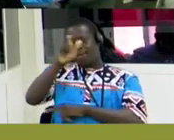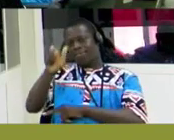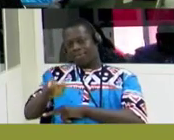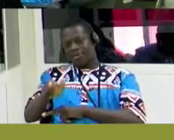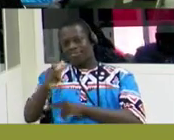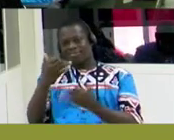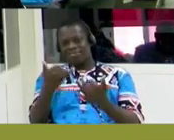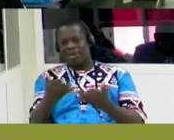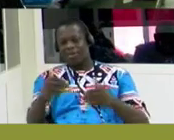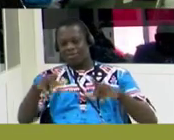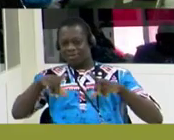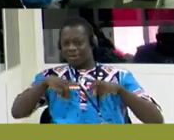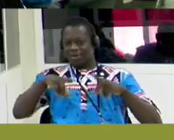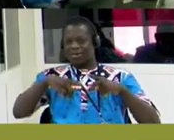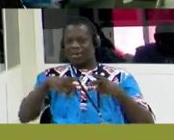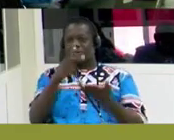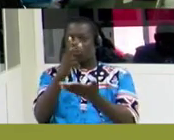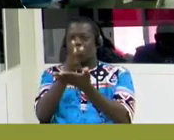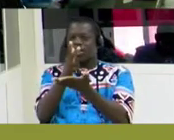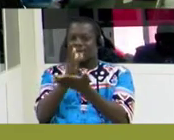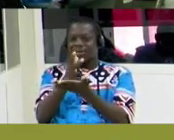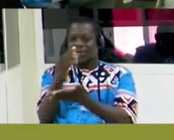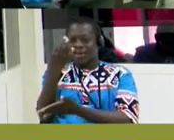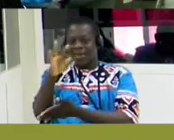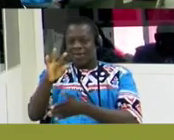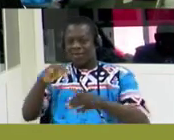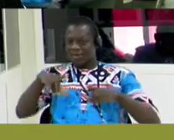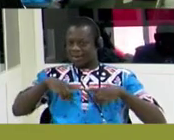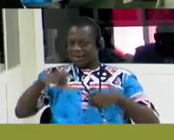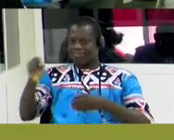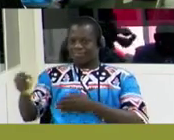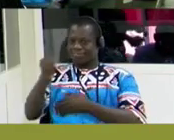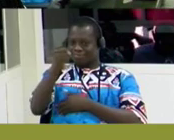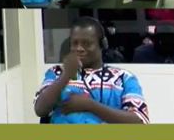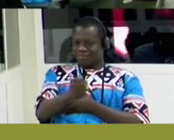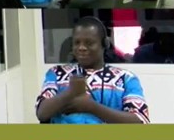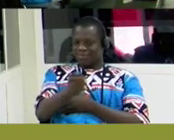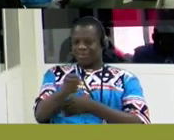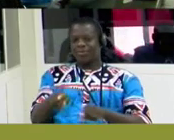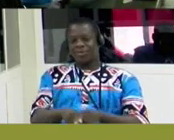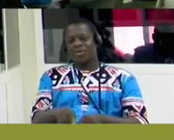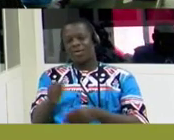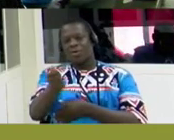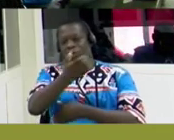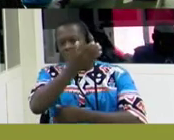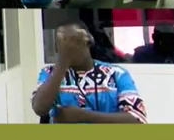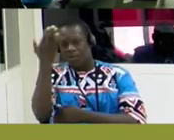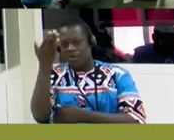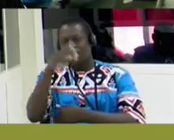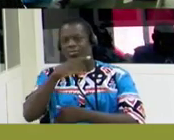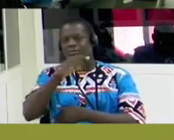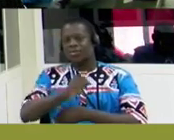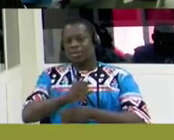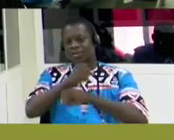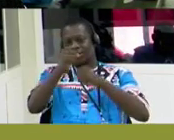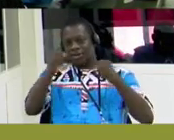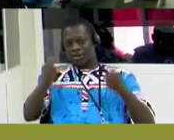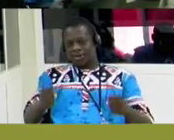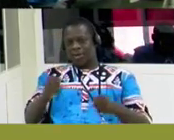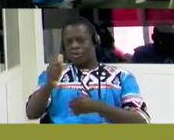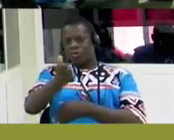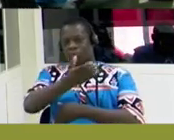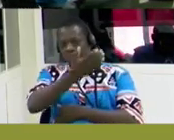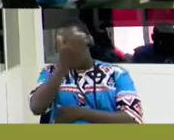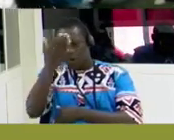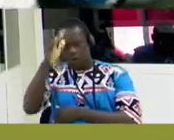are, we may proceed. Bring in. Good morning, Mr. Chairman and Commissioners. Good morning, members